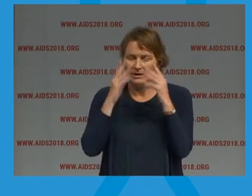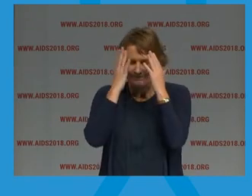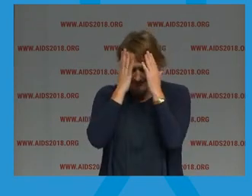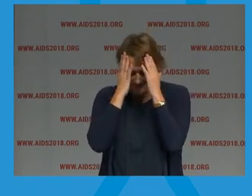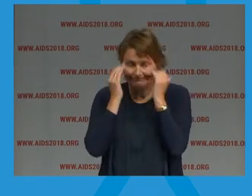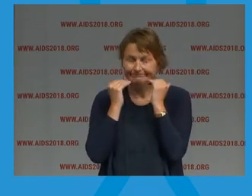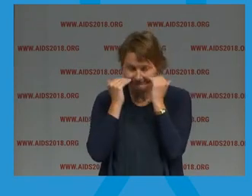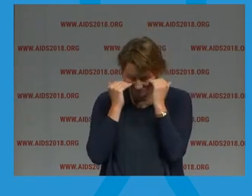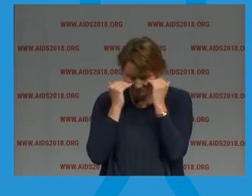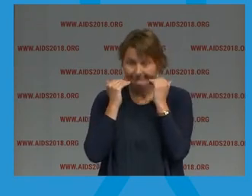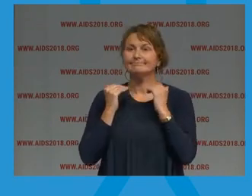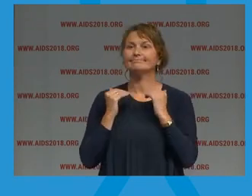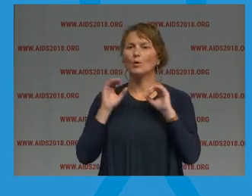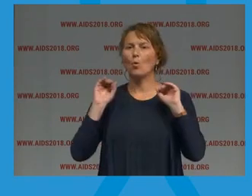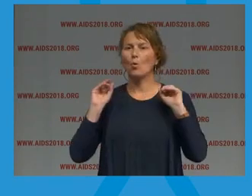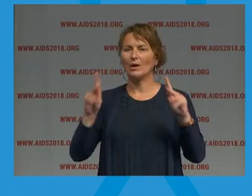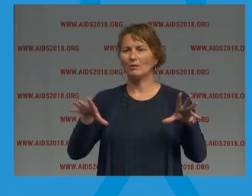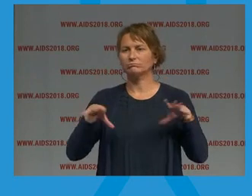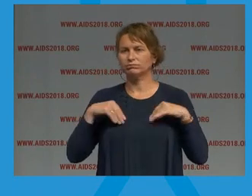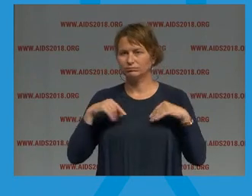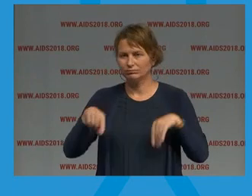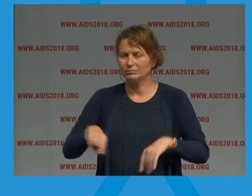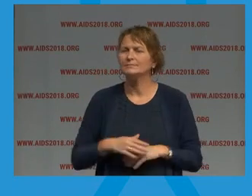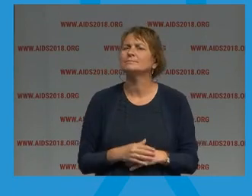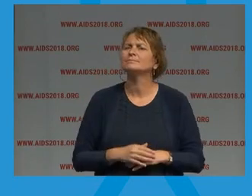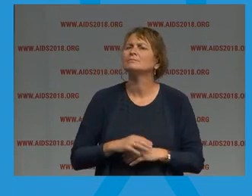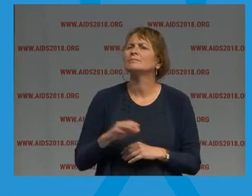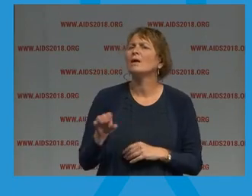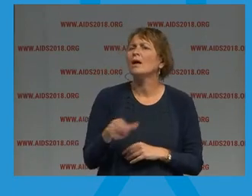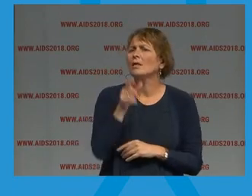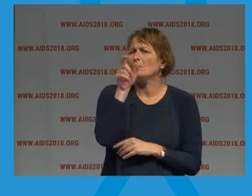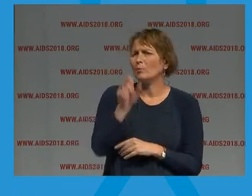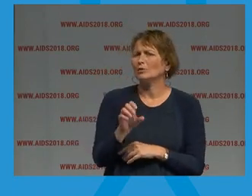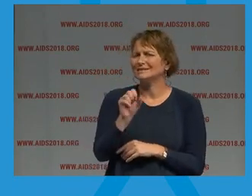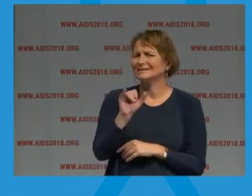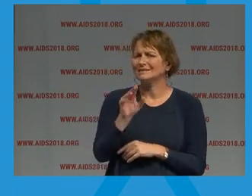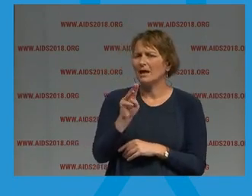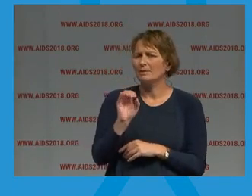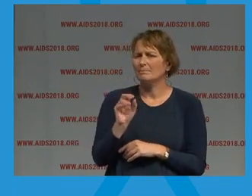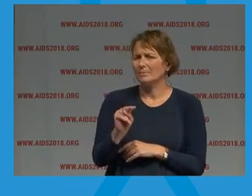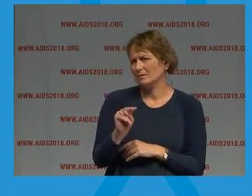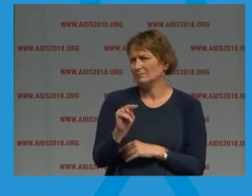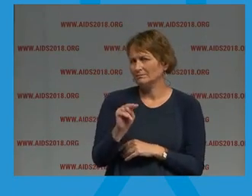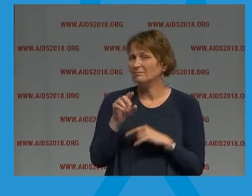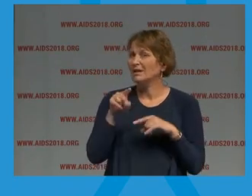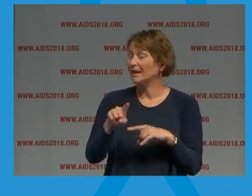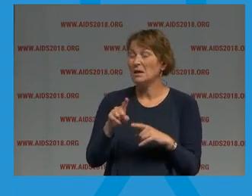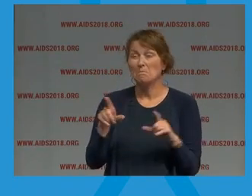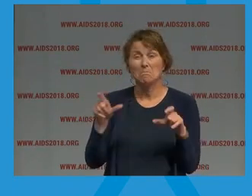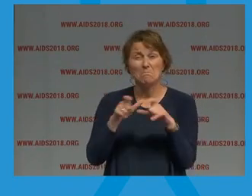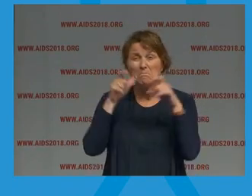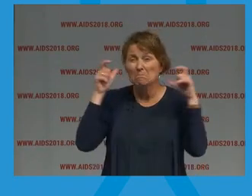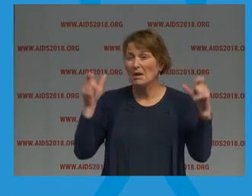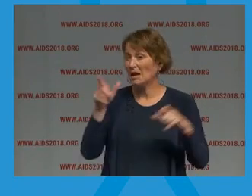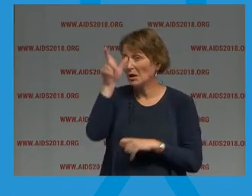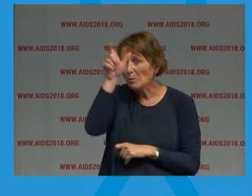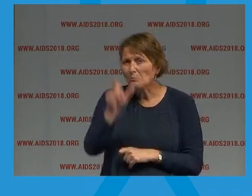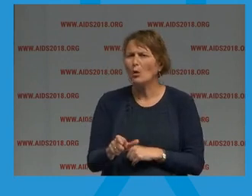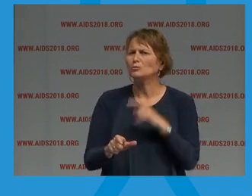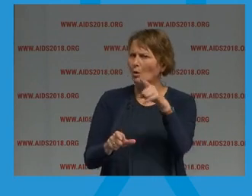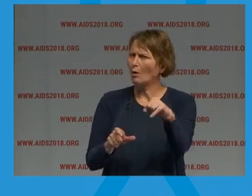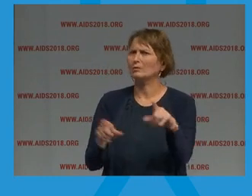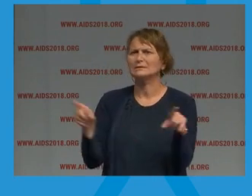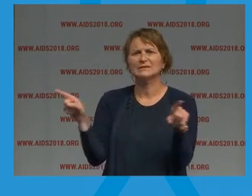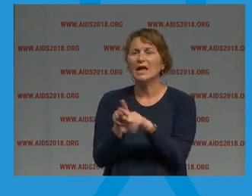like Simon Nkosi, who, of course, was such a huge figure in South Africa. So let's not revise history, and let's not